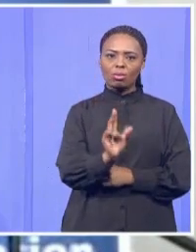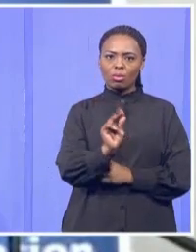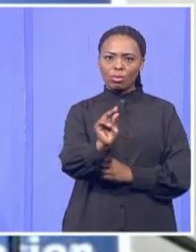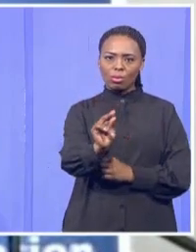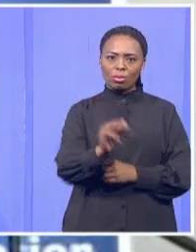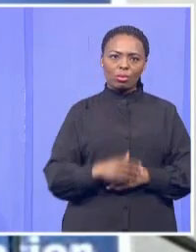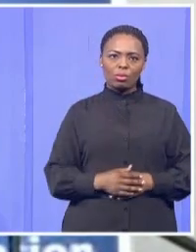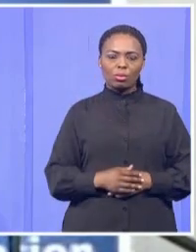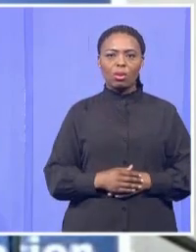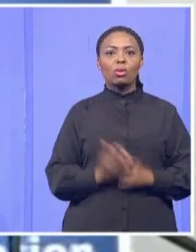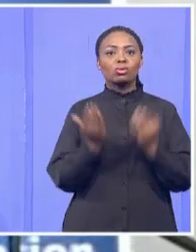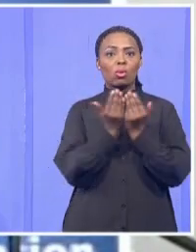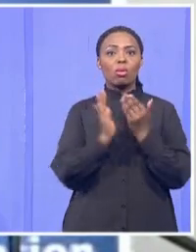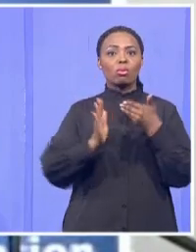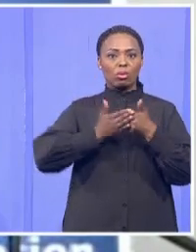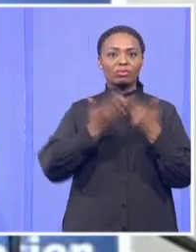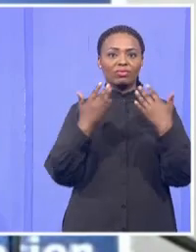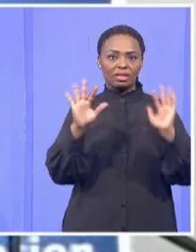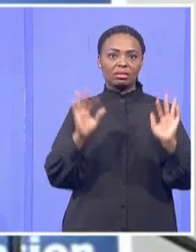Schools are closed.